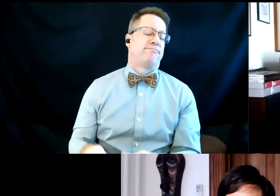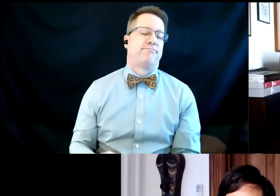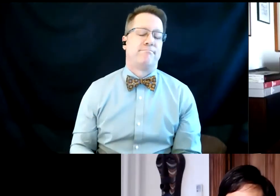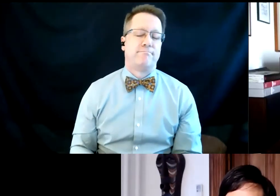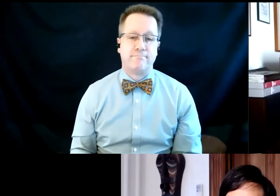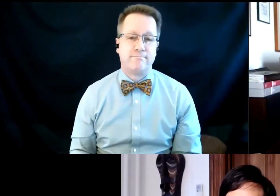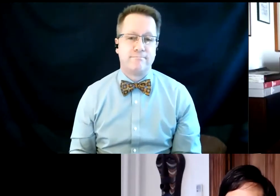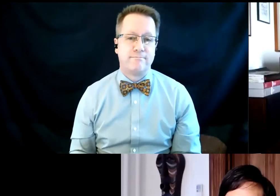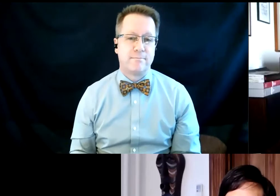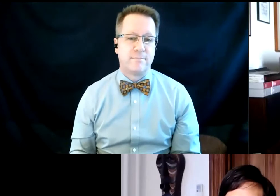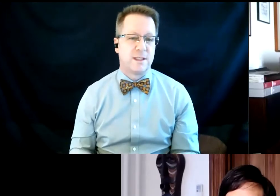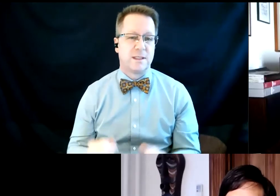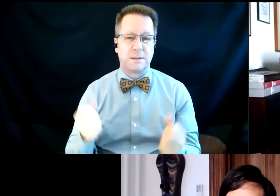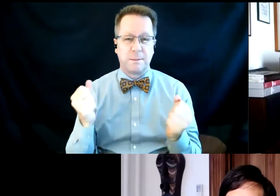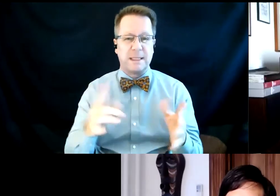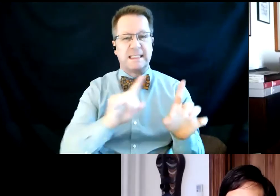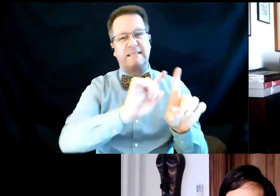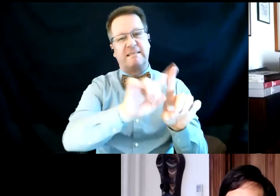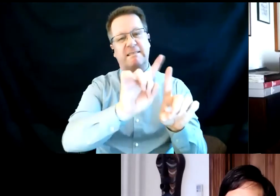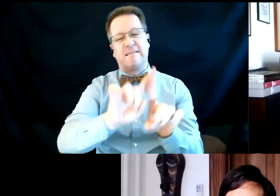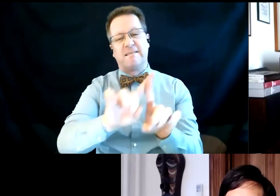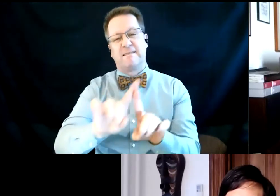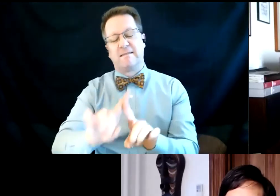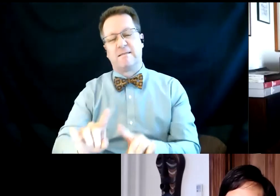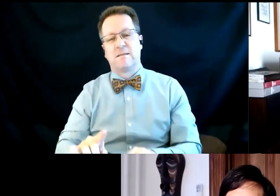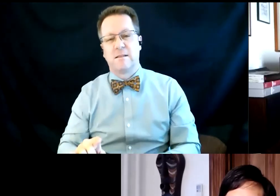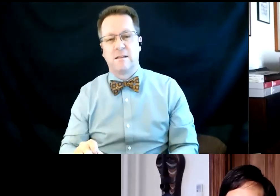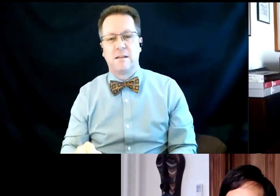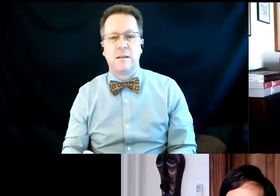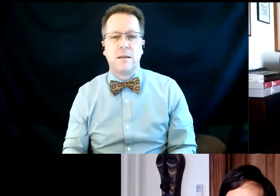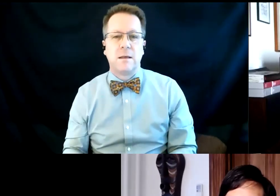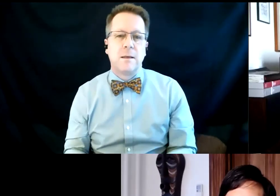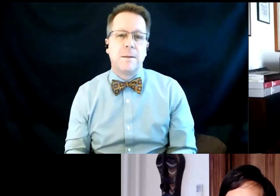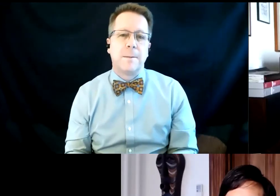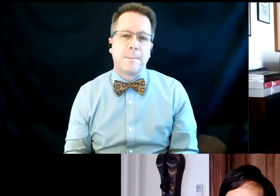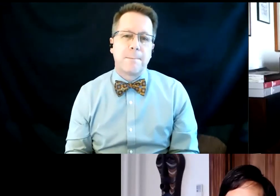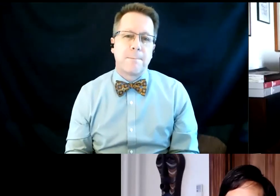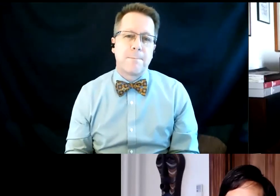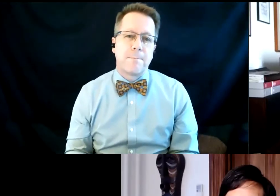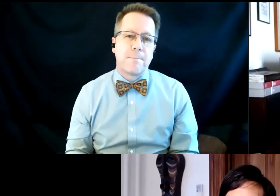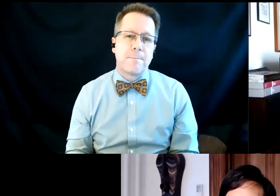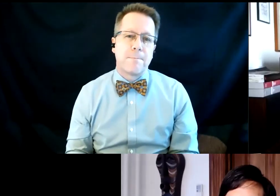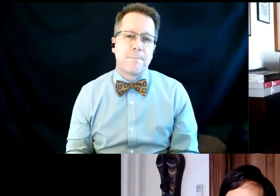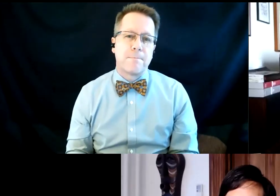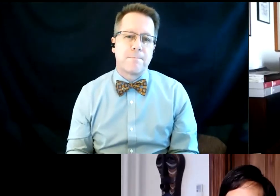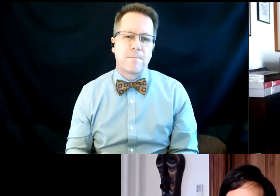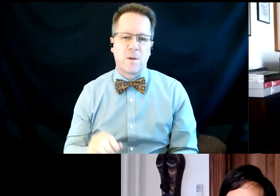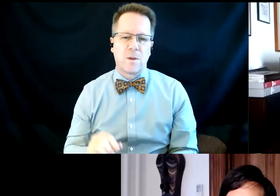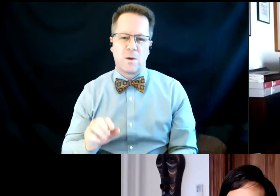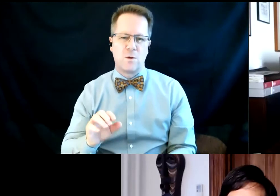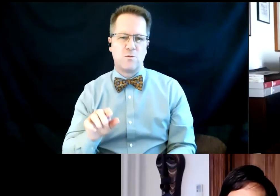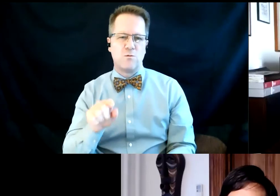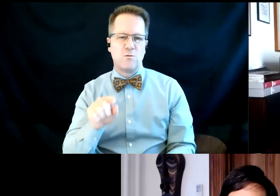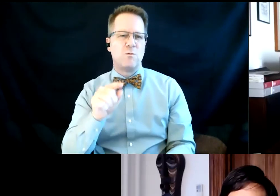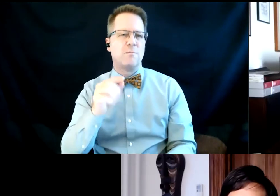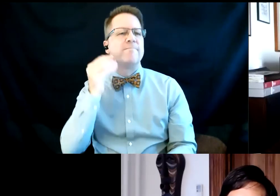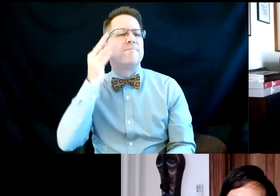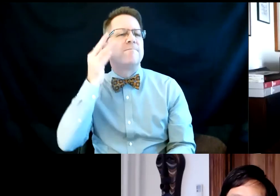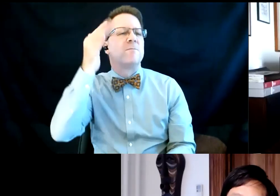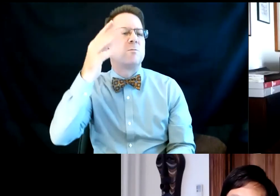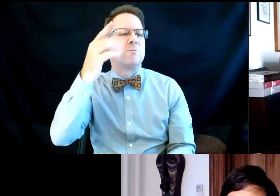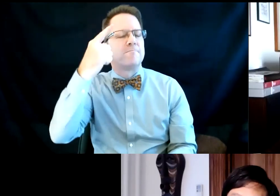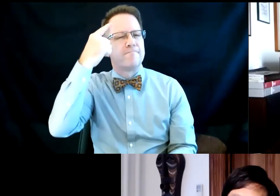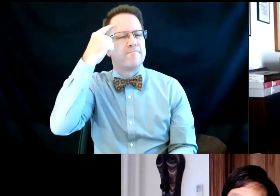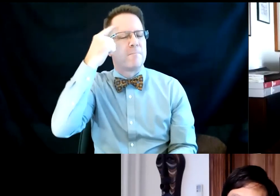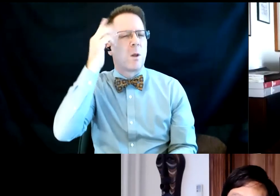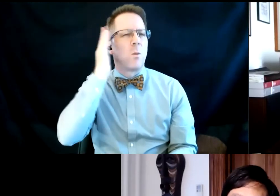all kinds of things from appropriations to representation. So what's your forecast? What do you think the court's going to do?